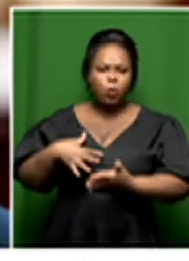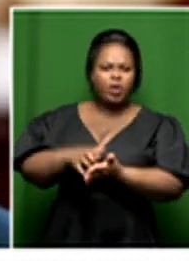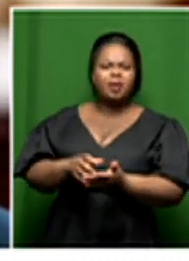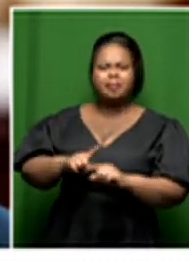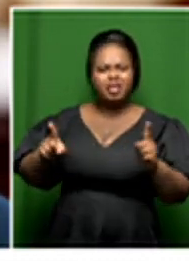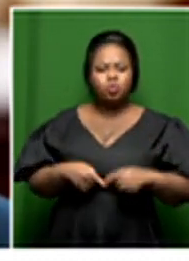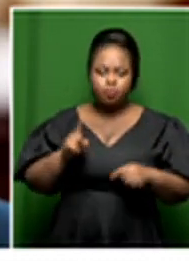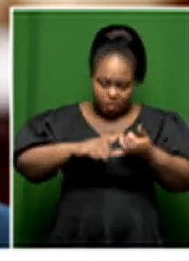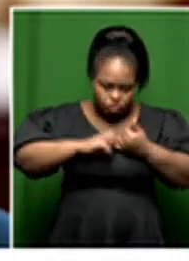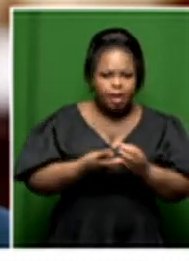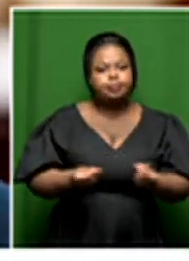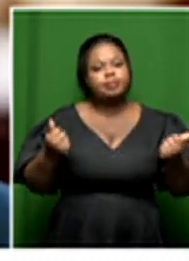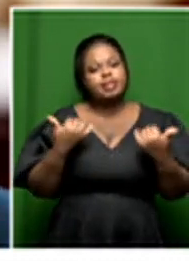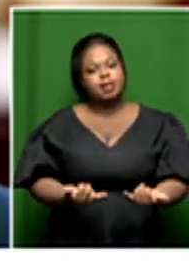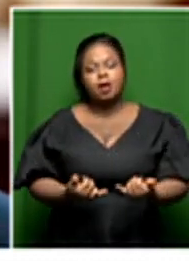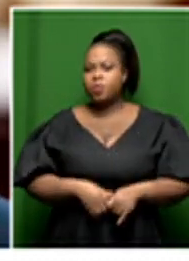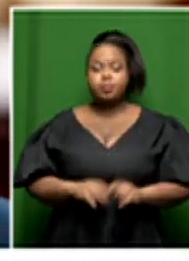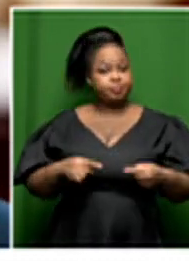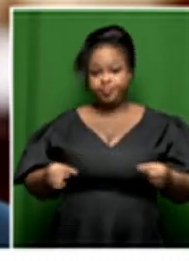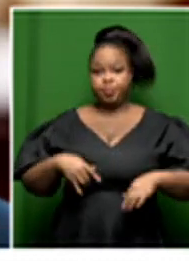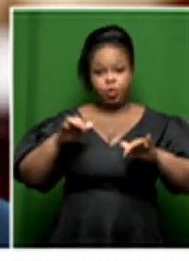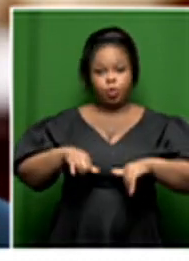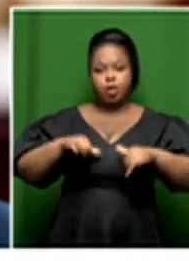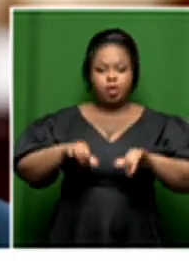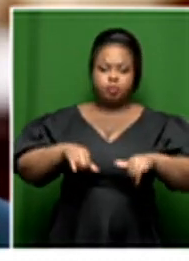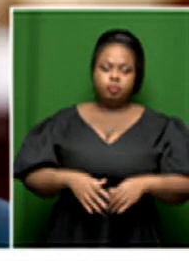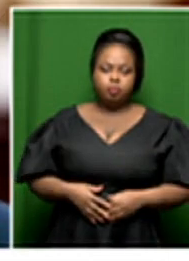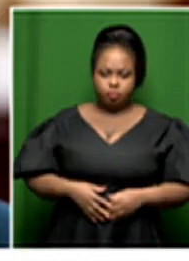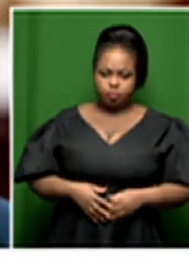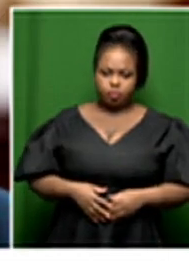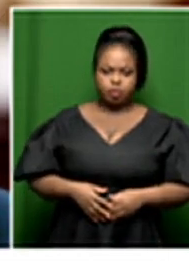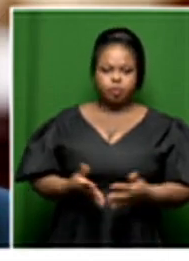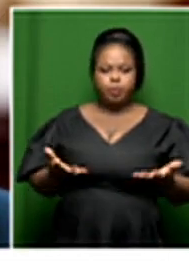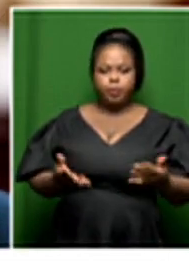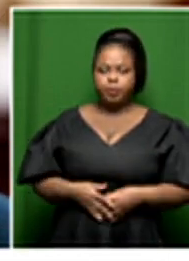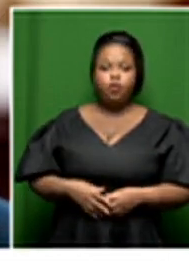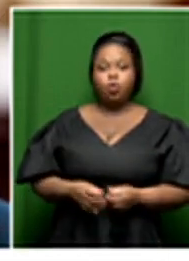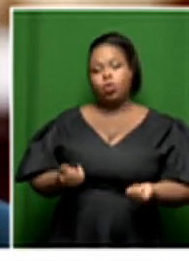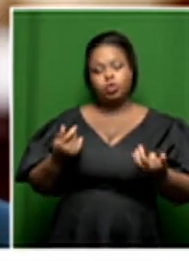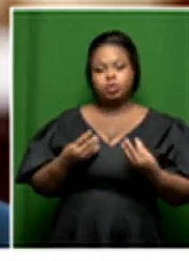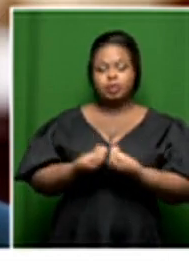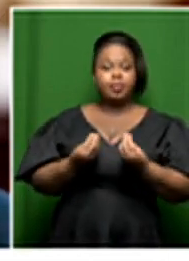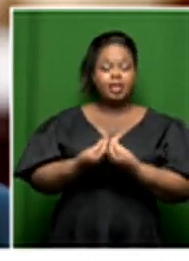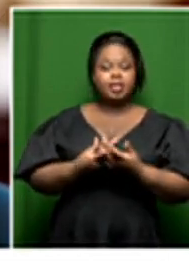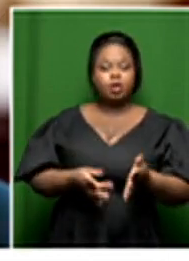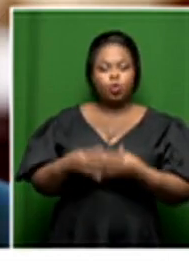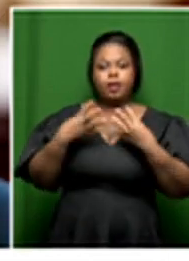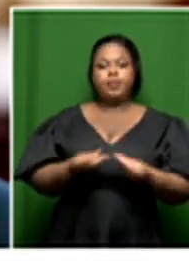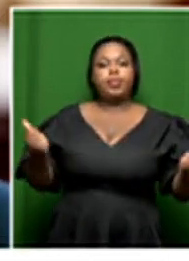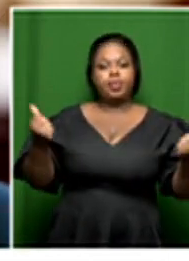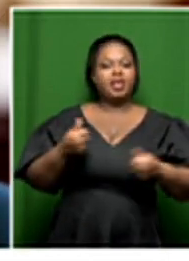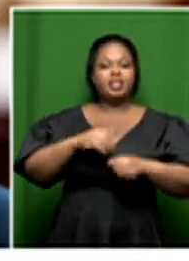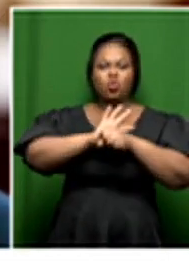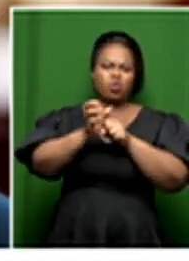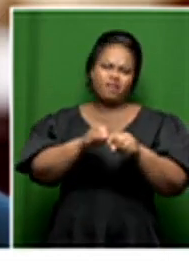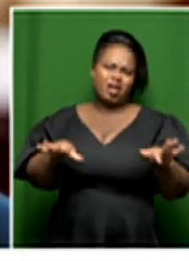the situation now. And we cannot wait for the silver bullet to arrive, because it's